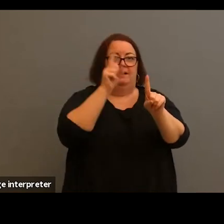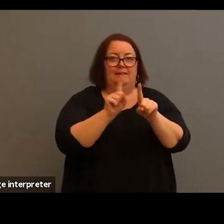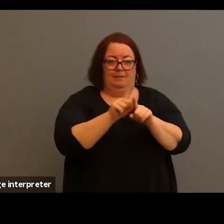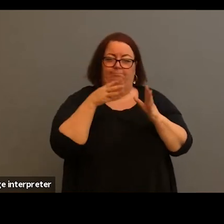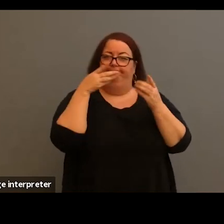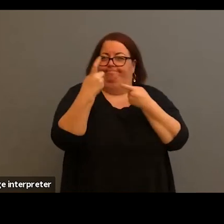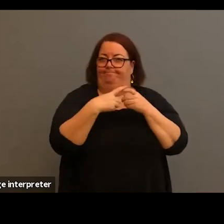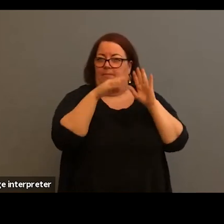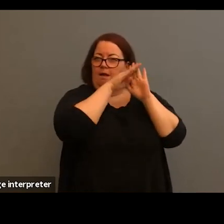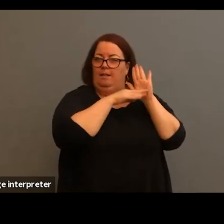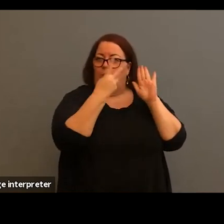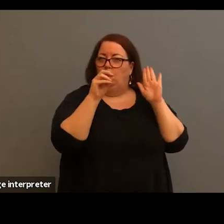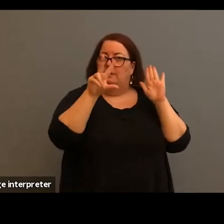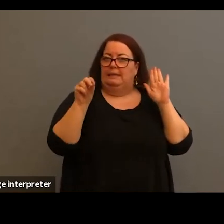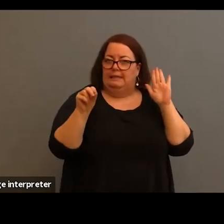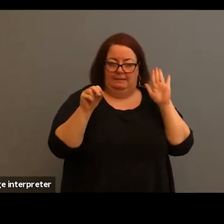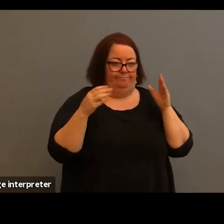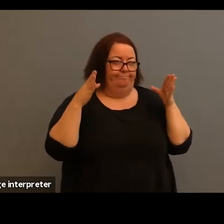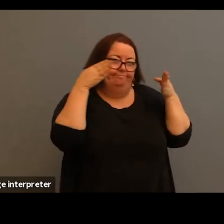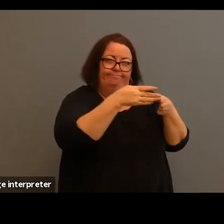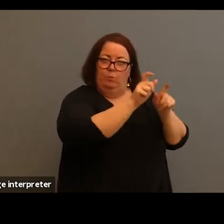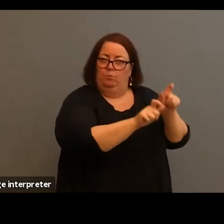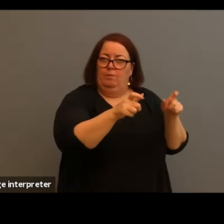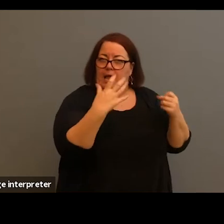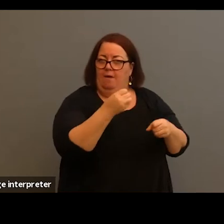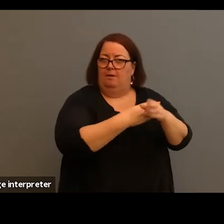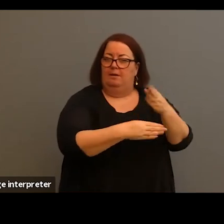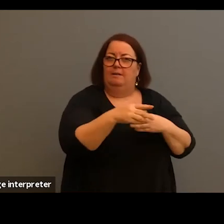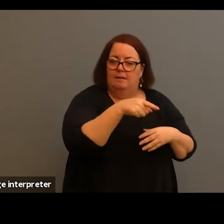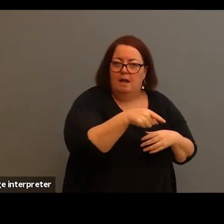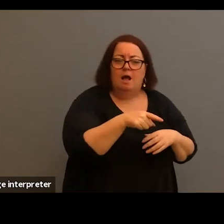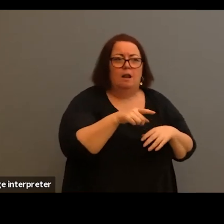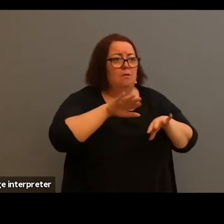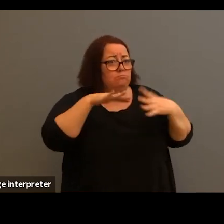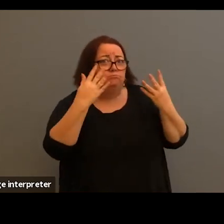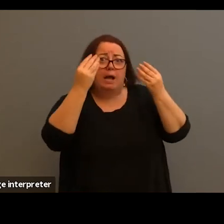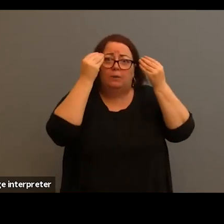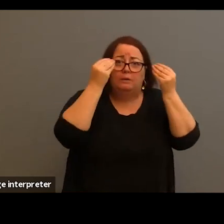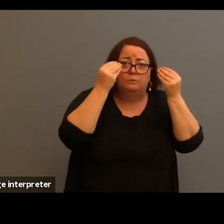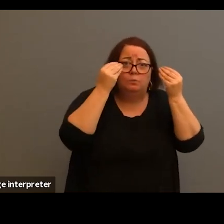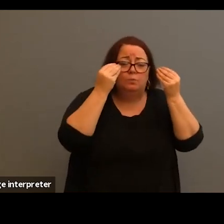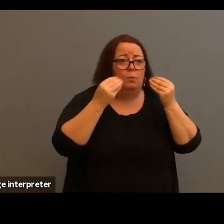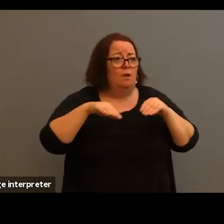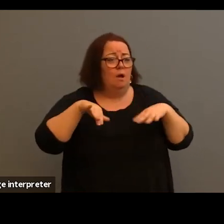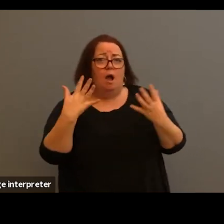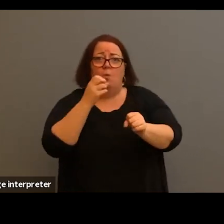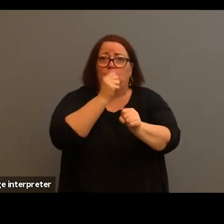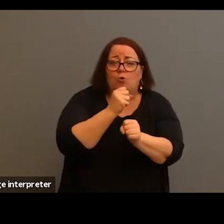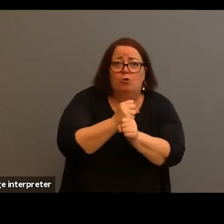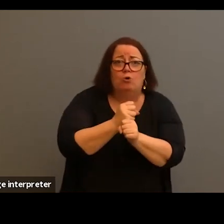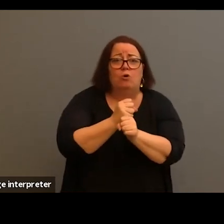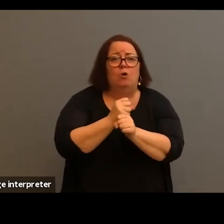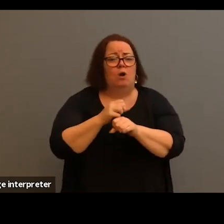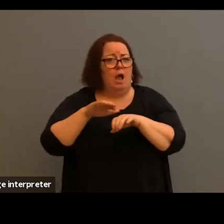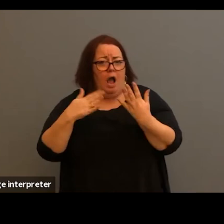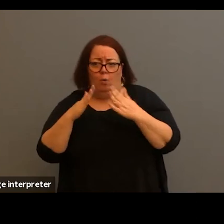education, employment, reducing inequalities. We're talking about our cities having inclusive and accessible cities, but we are also